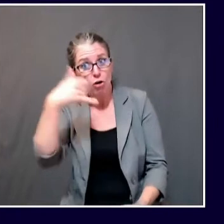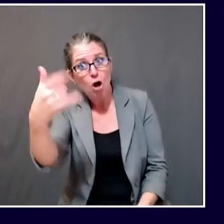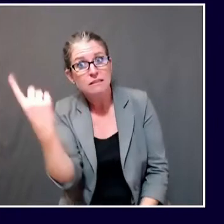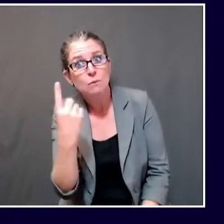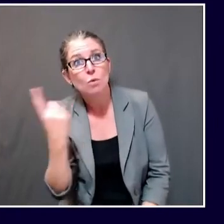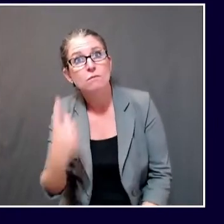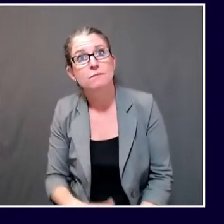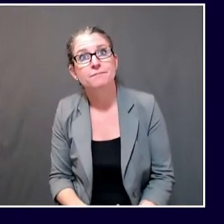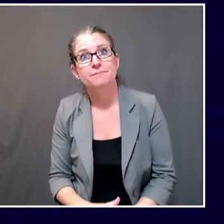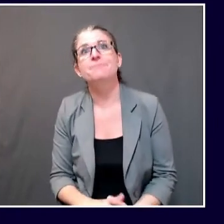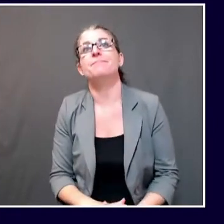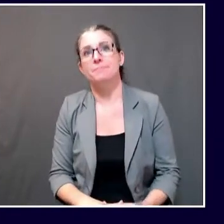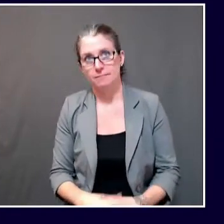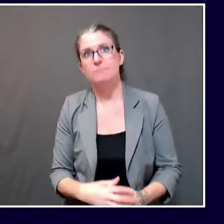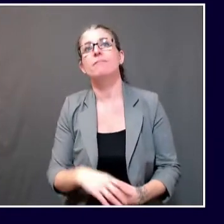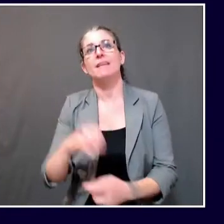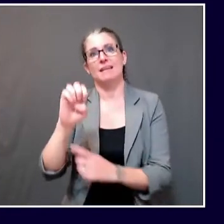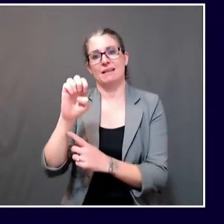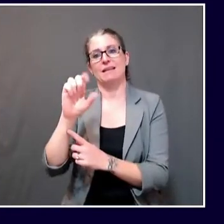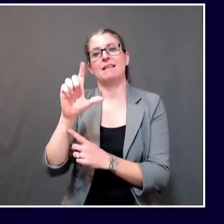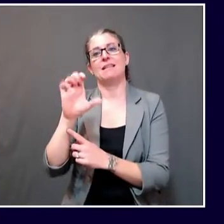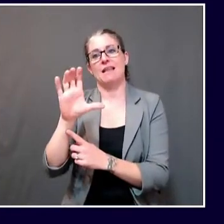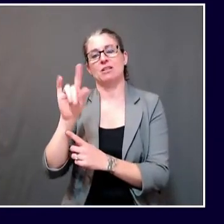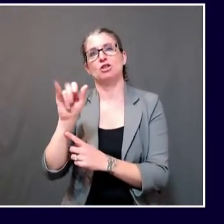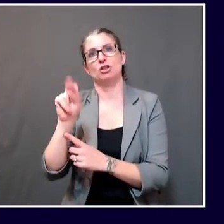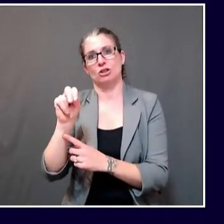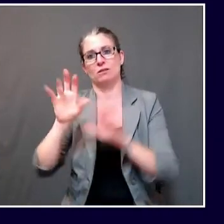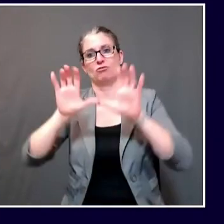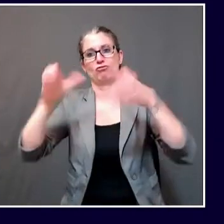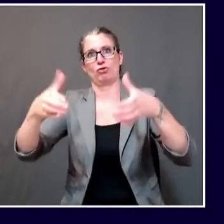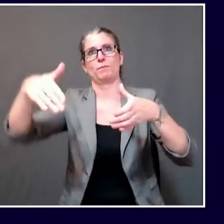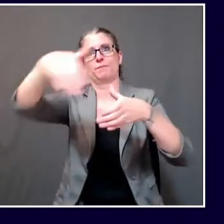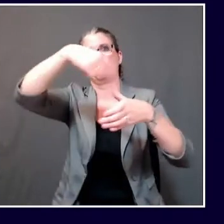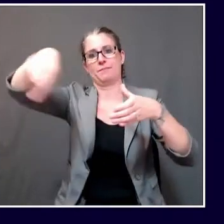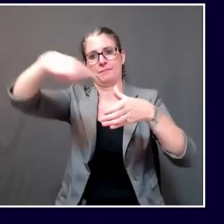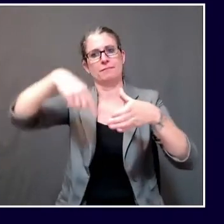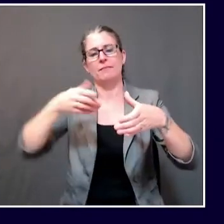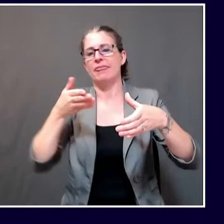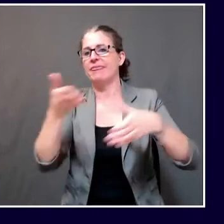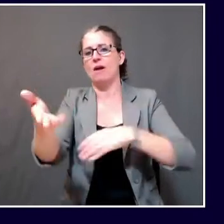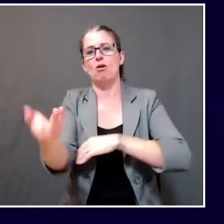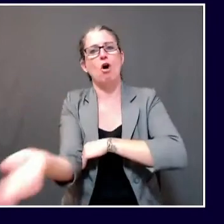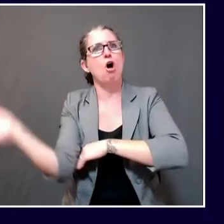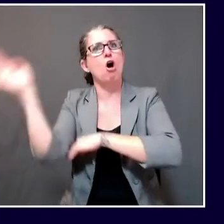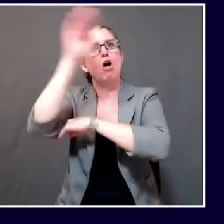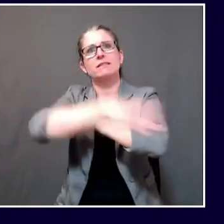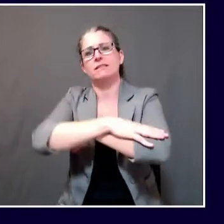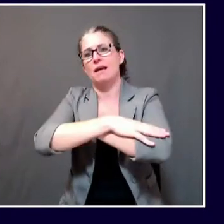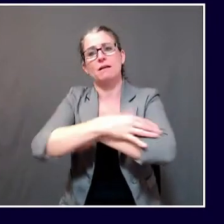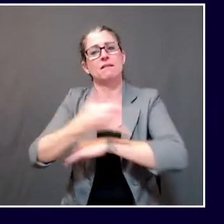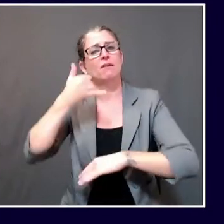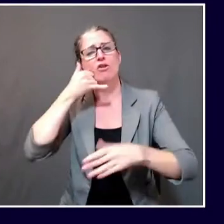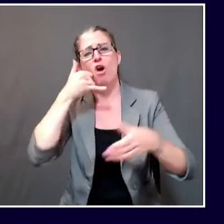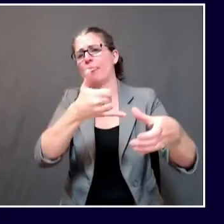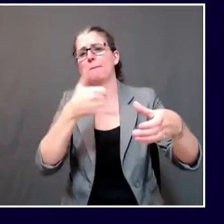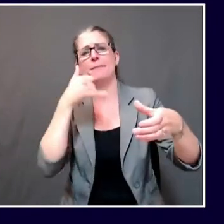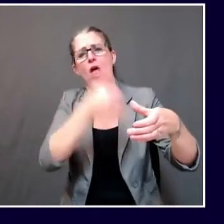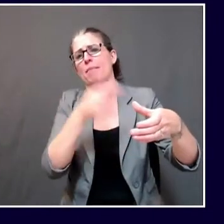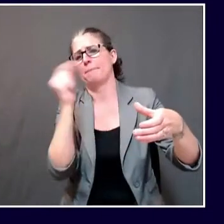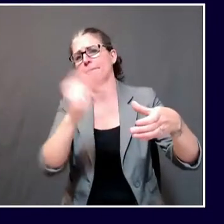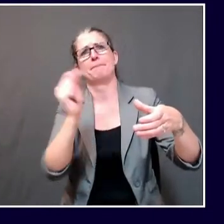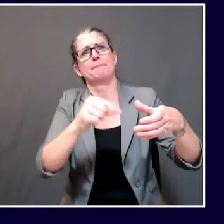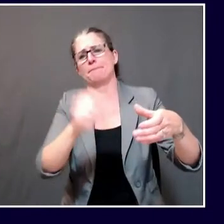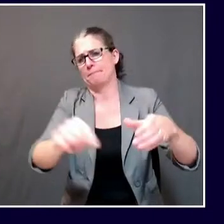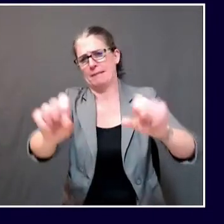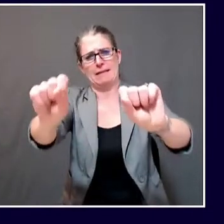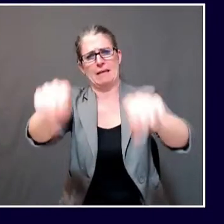work directly with local election officials to not only answer questions like this, but any other troubleshooting questions that come up throughout the course of the day.